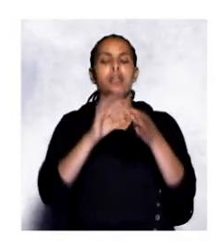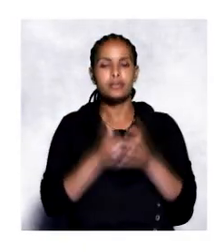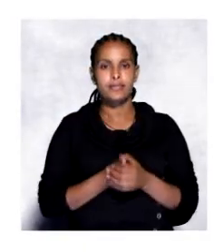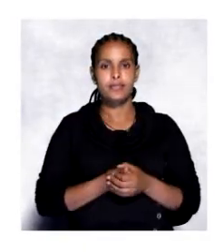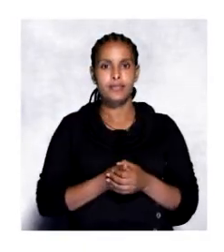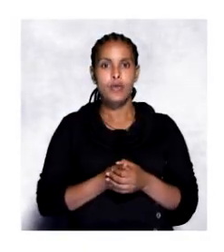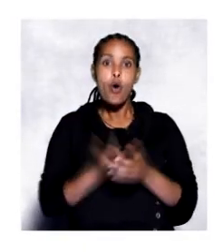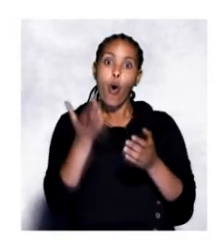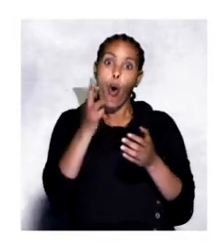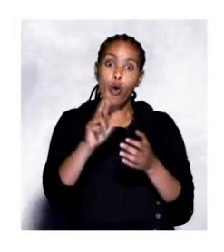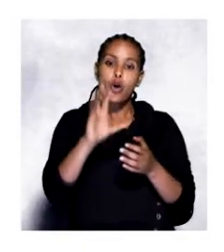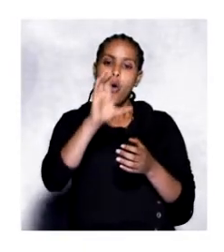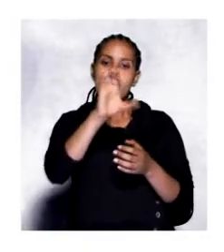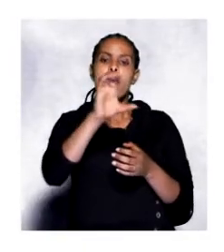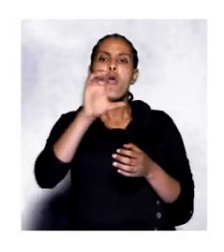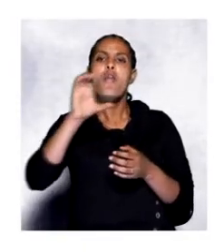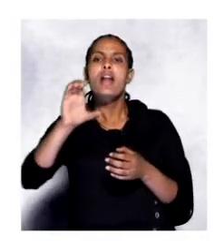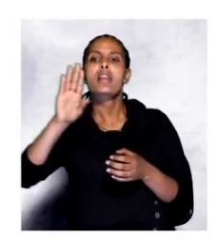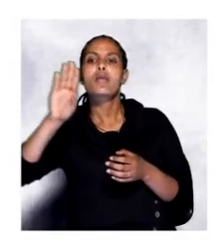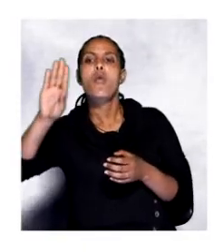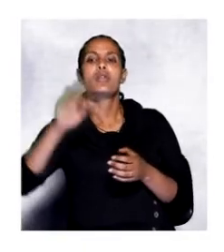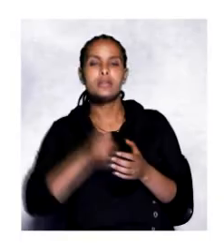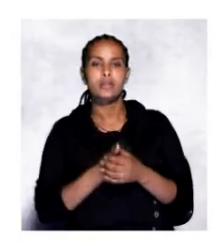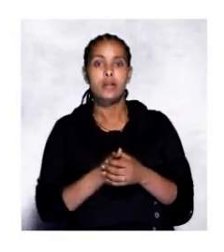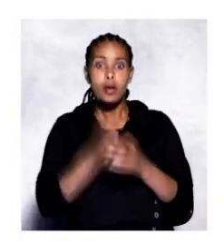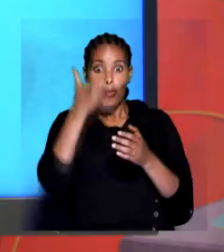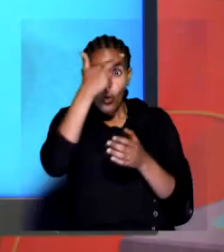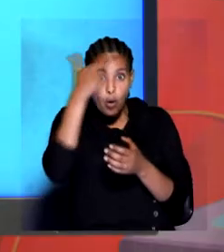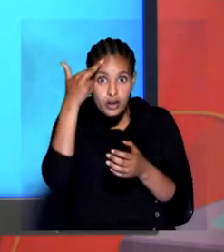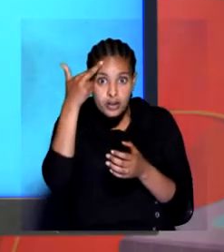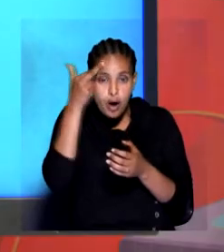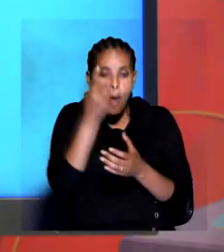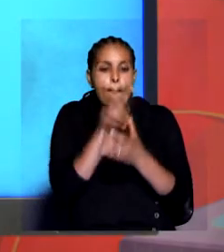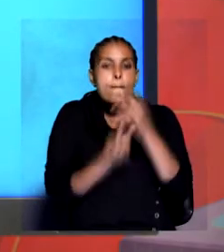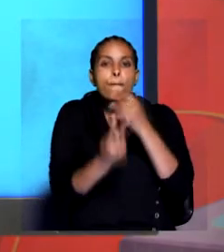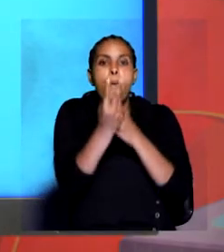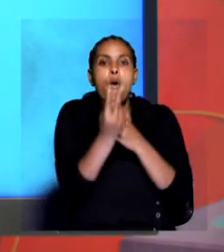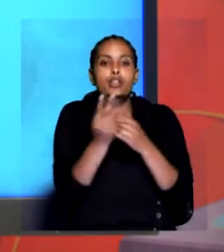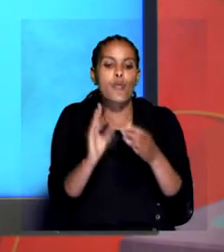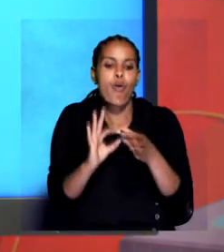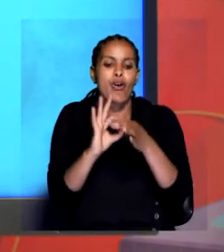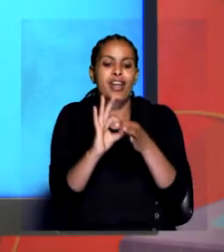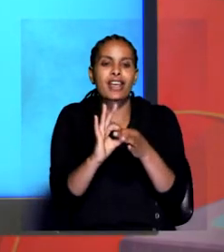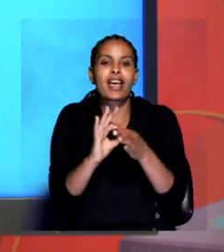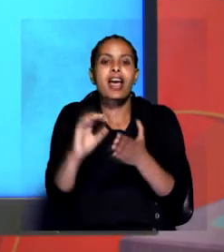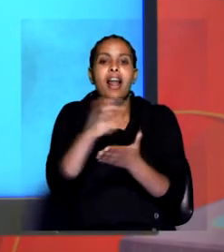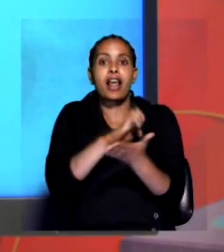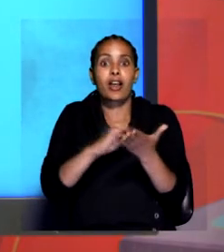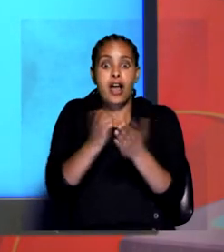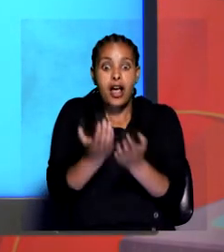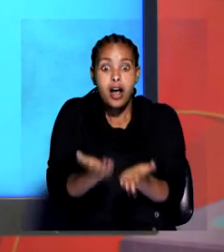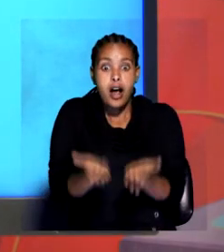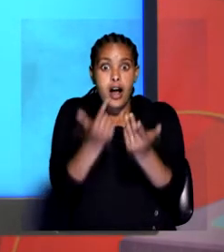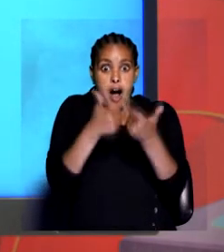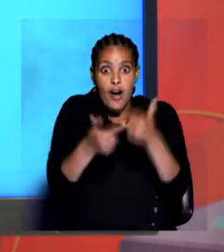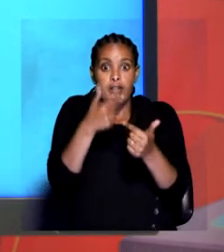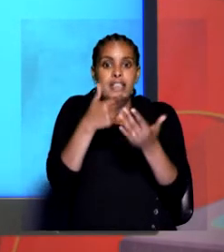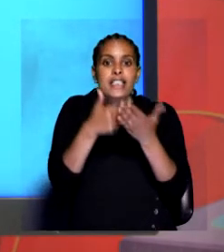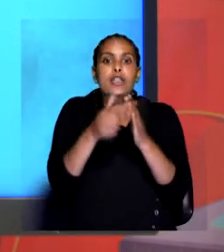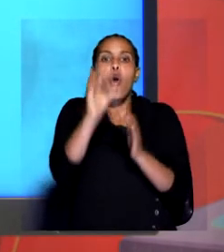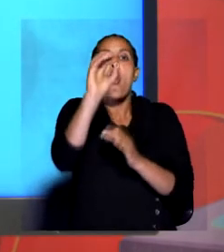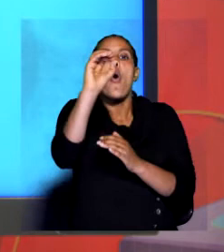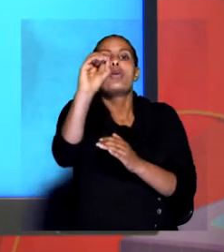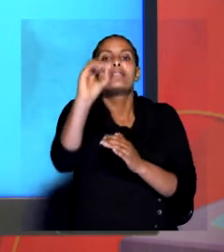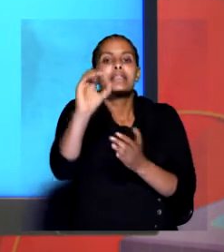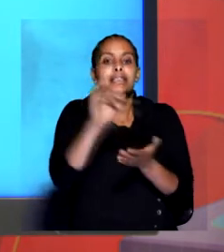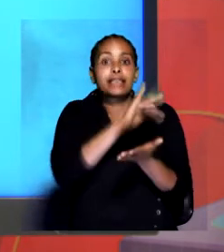dative bond, or coordinate covalent bond, because both bonding electrons come from this oxygen.